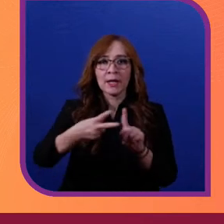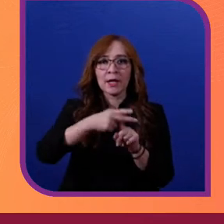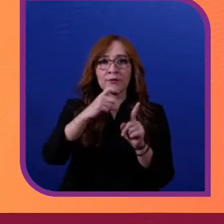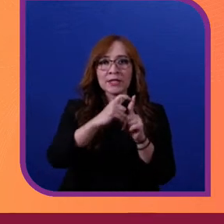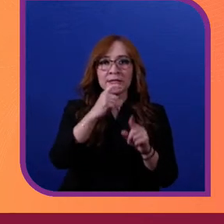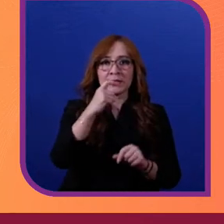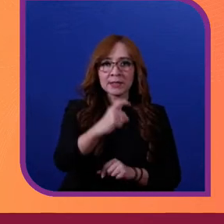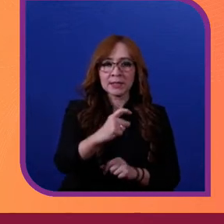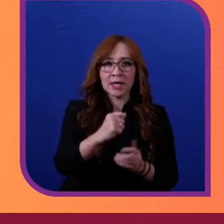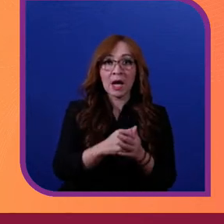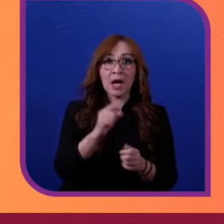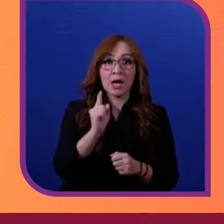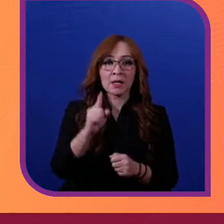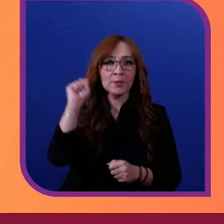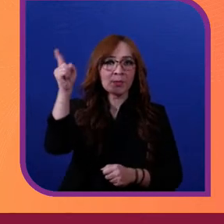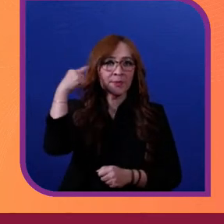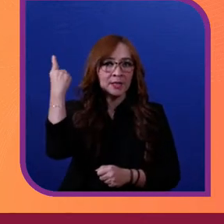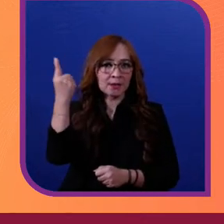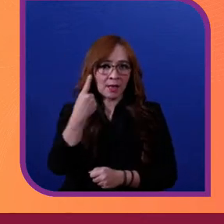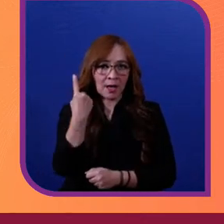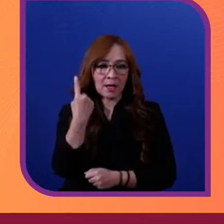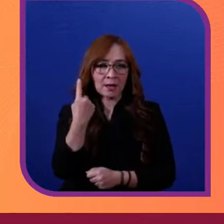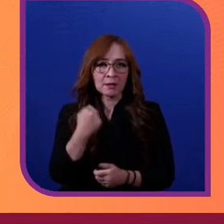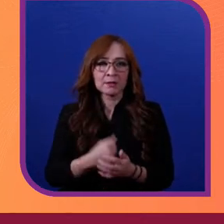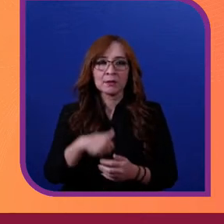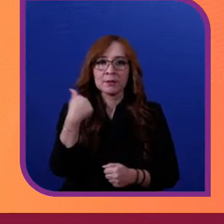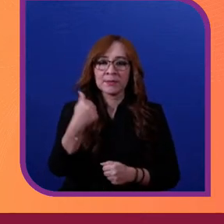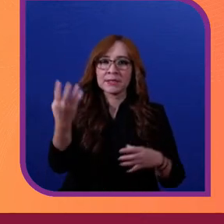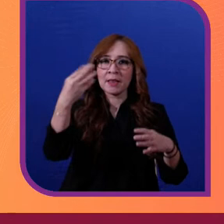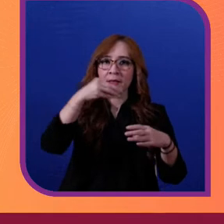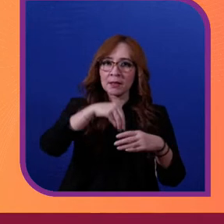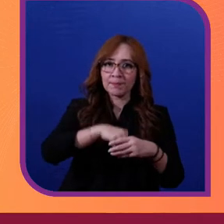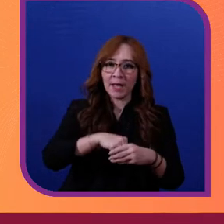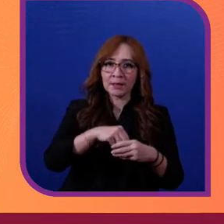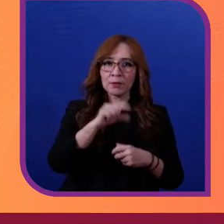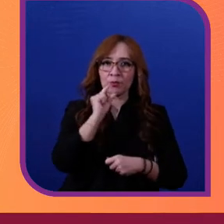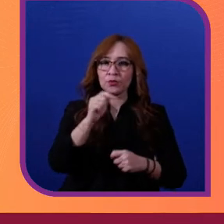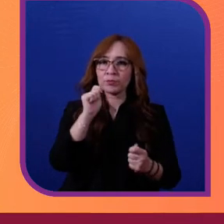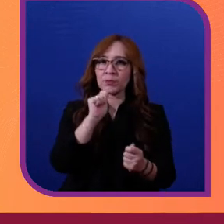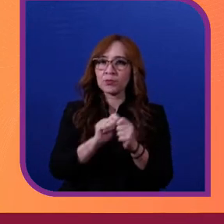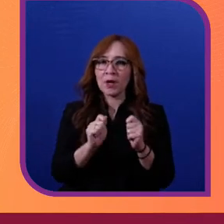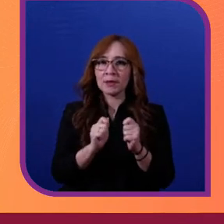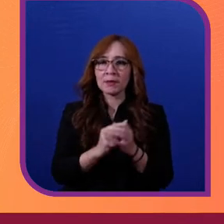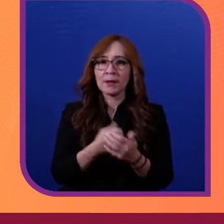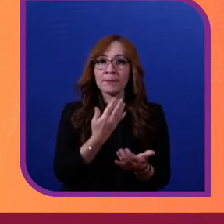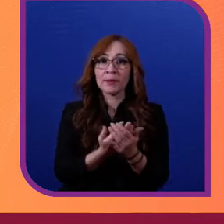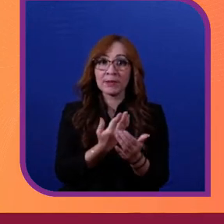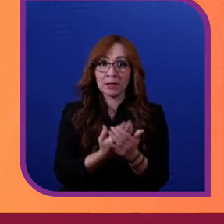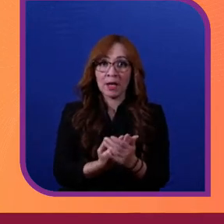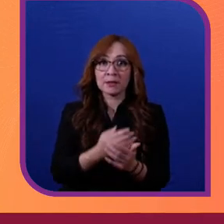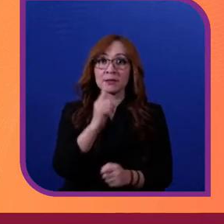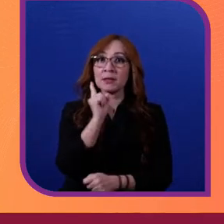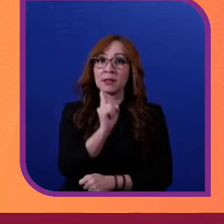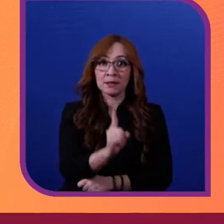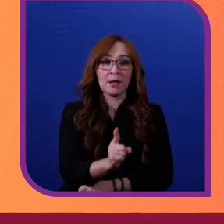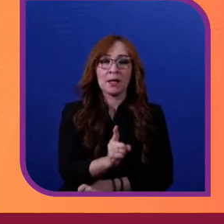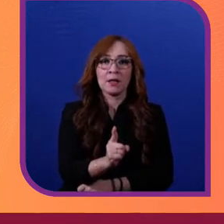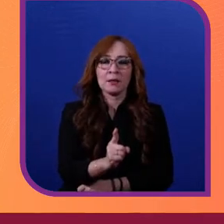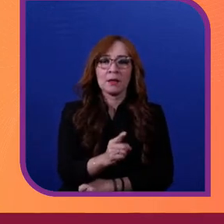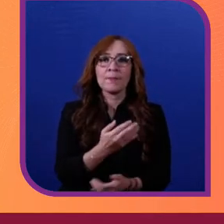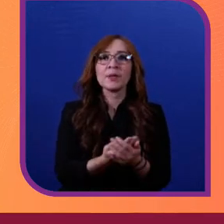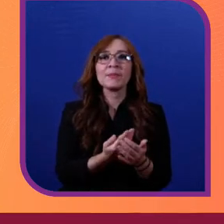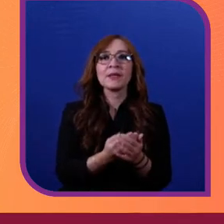also involved in creating Budiman sedimen yang surprize magicos